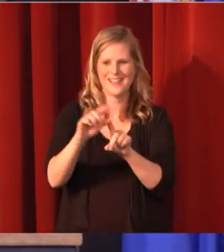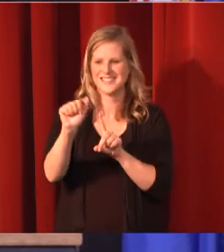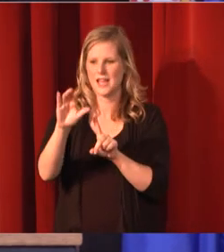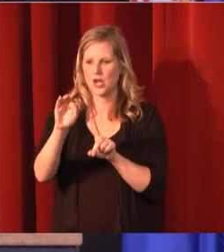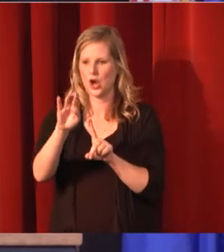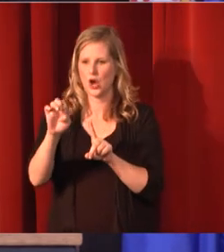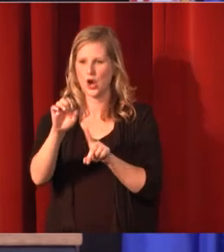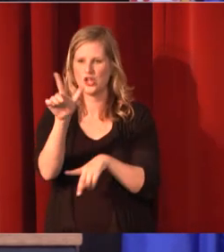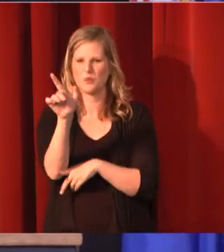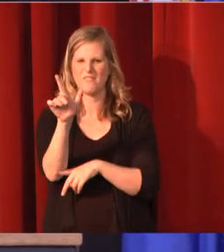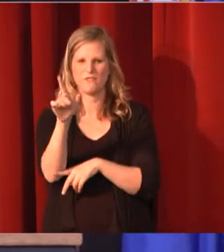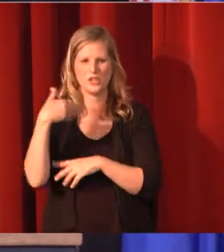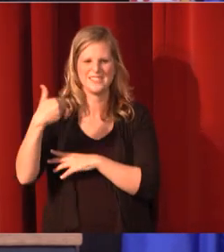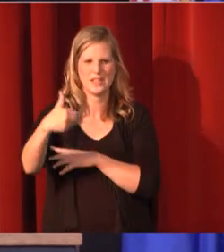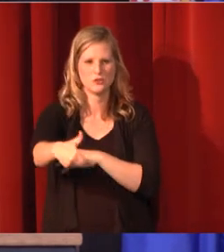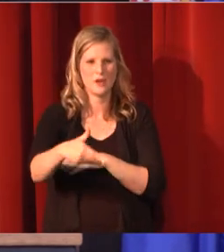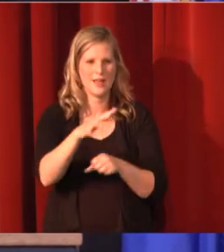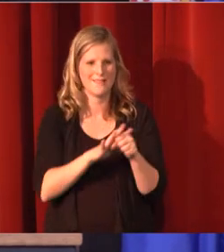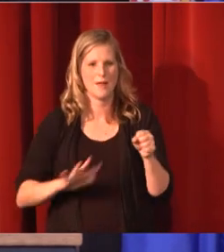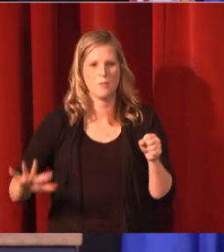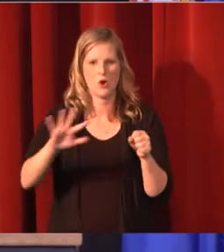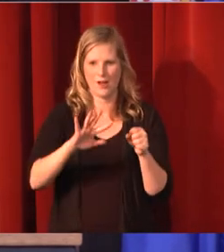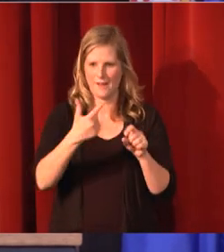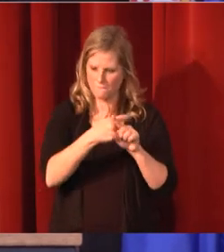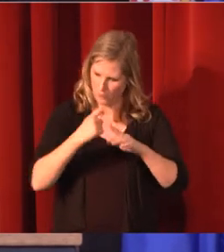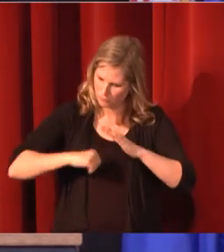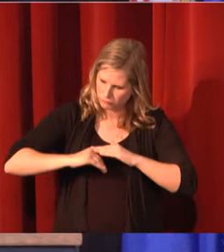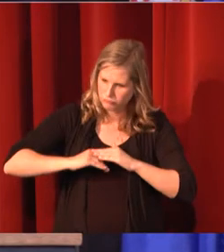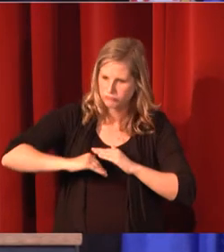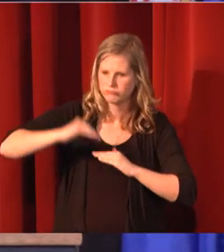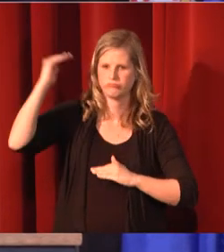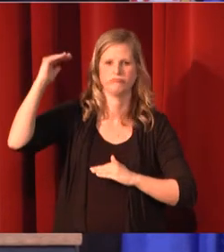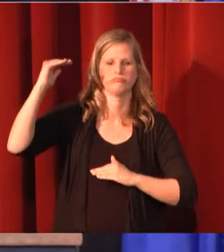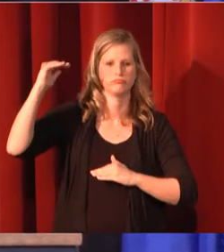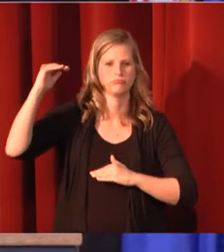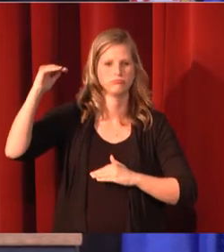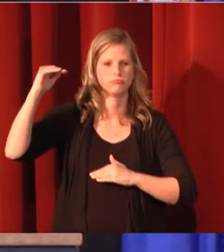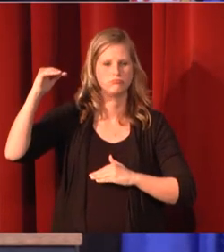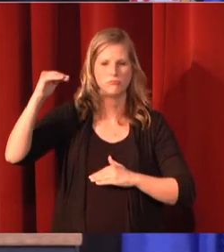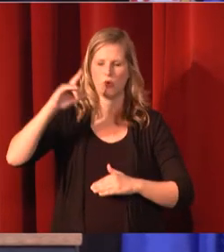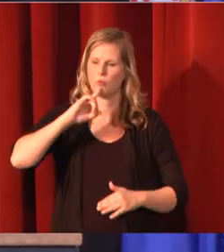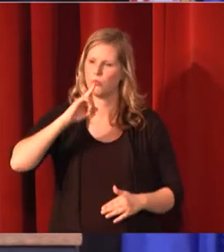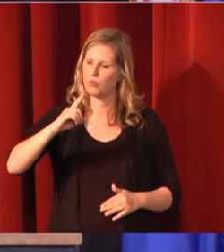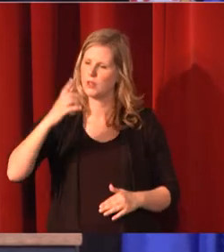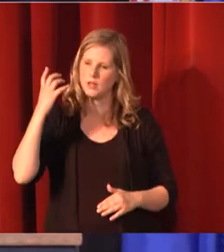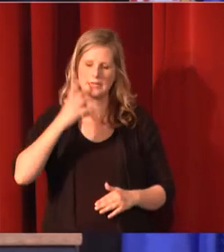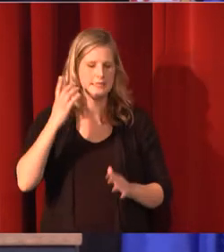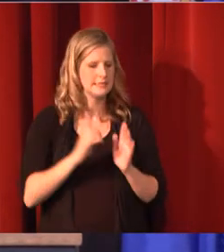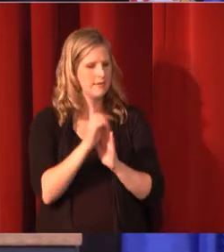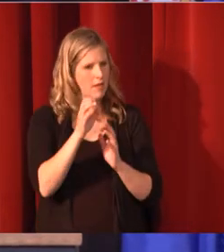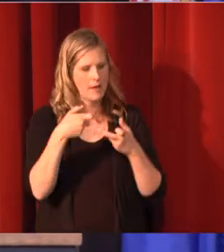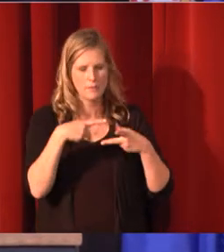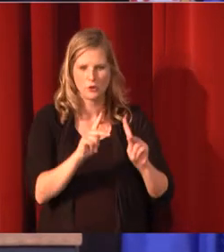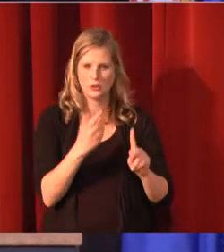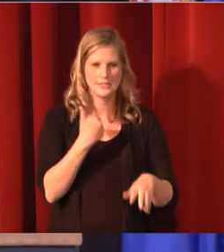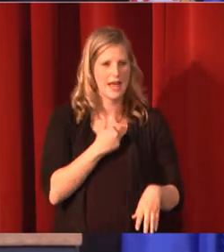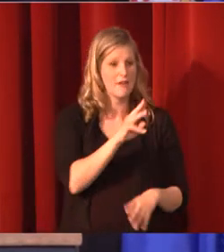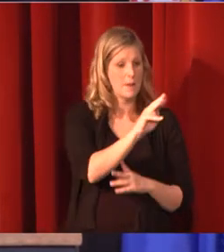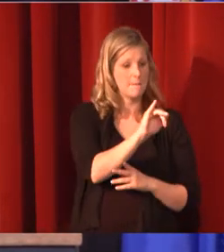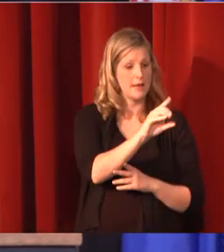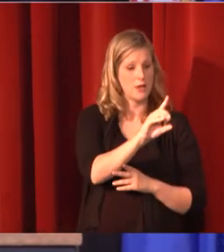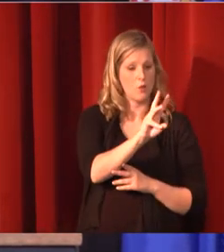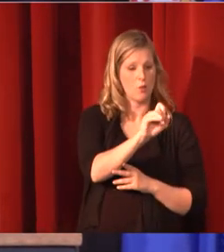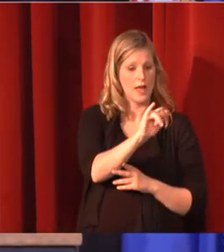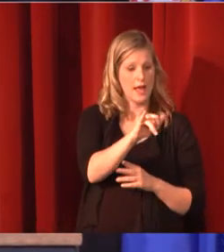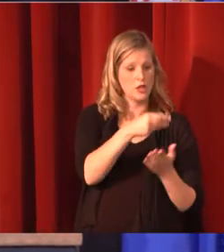21st century neighborhood from the ground up big development opportunities like Midway shopping